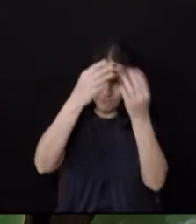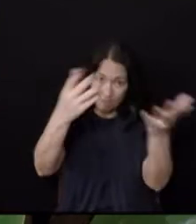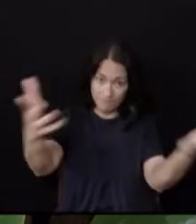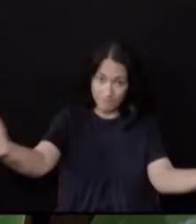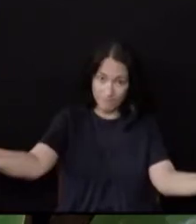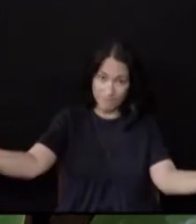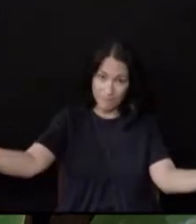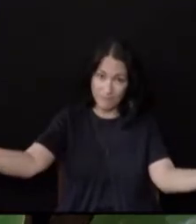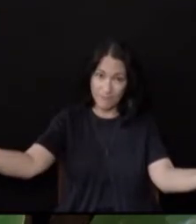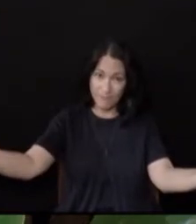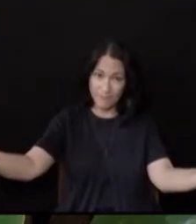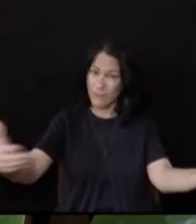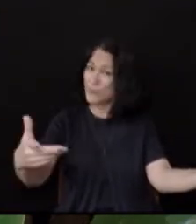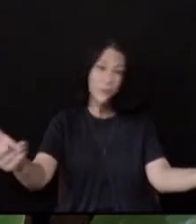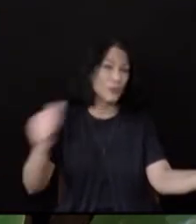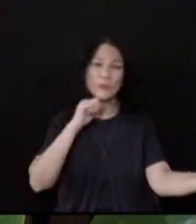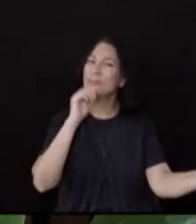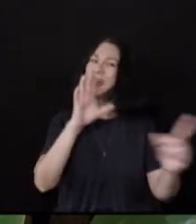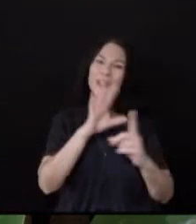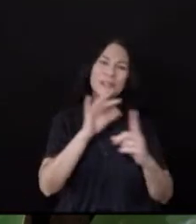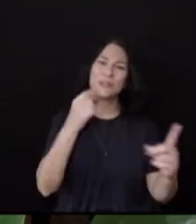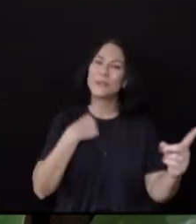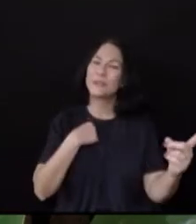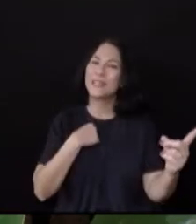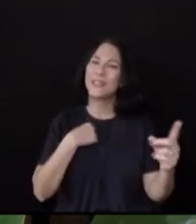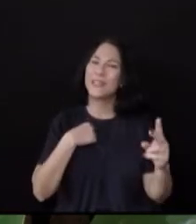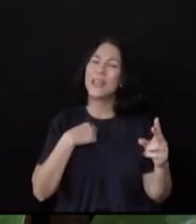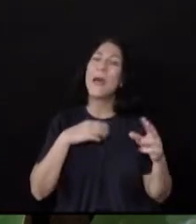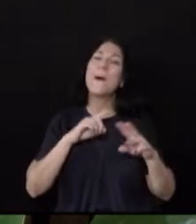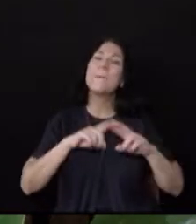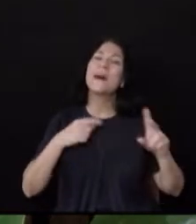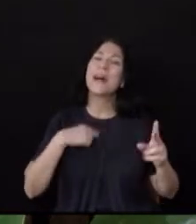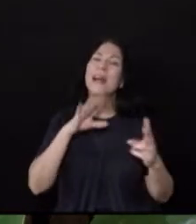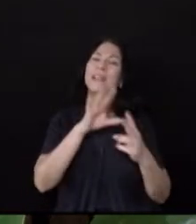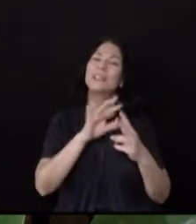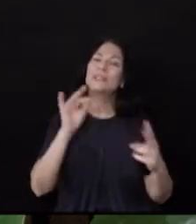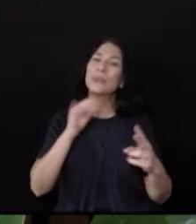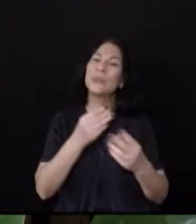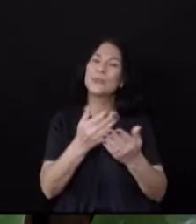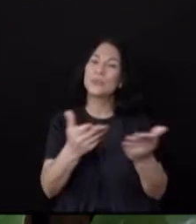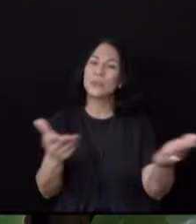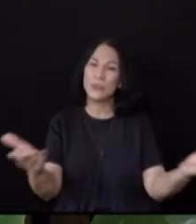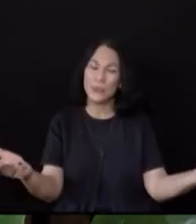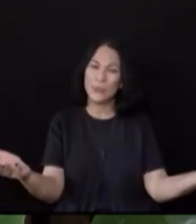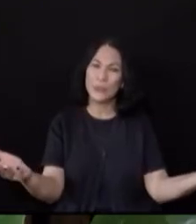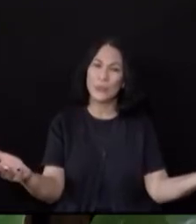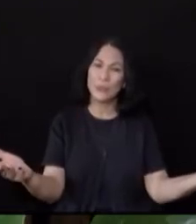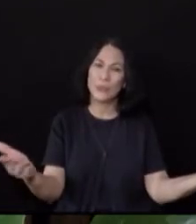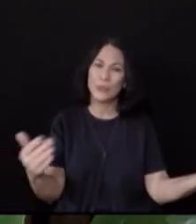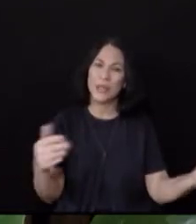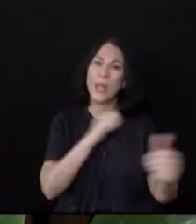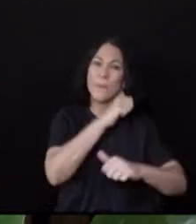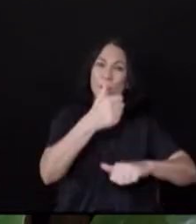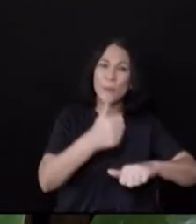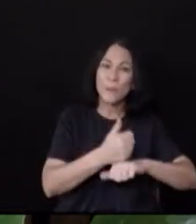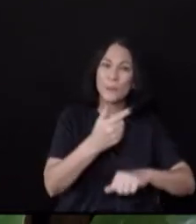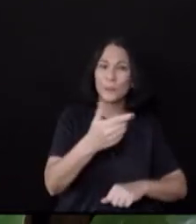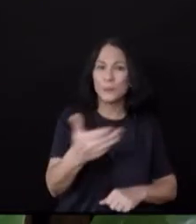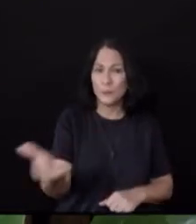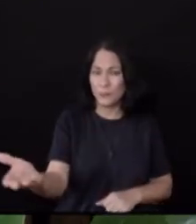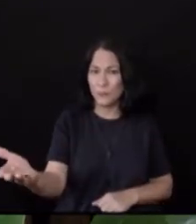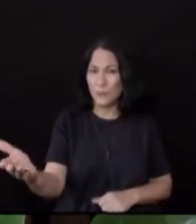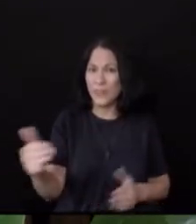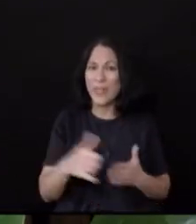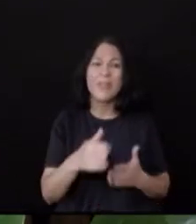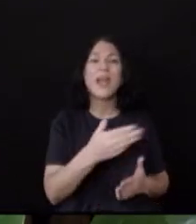You did not choose me, but I chose you and appointed you so